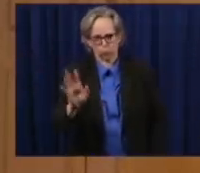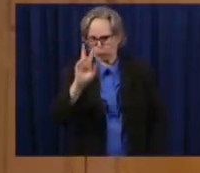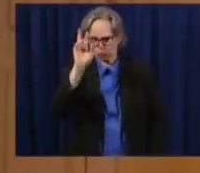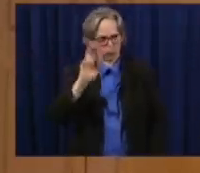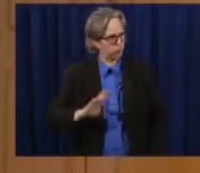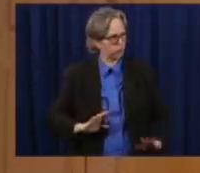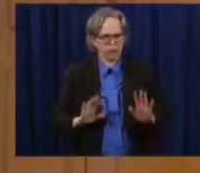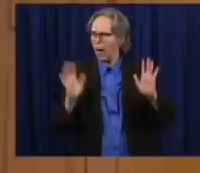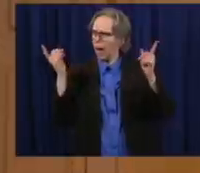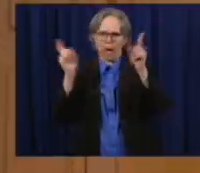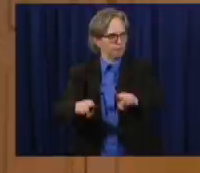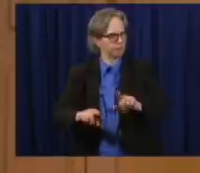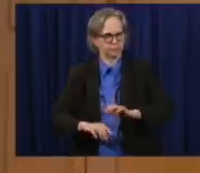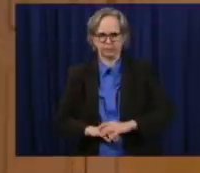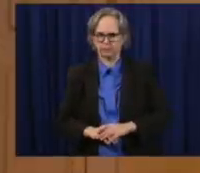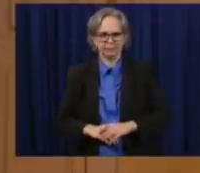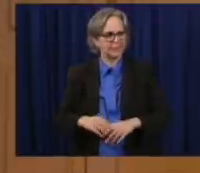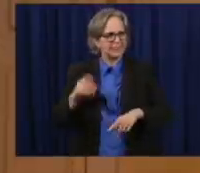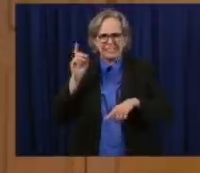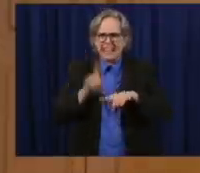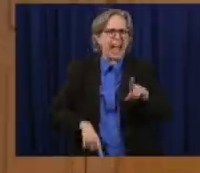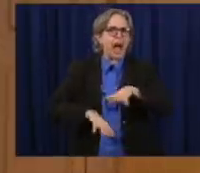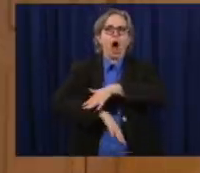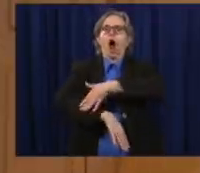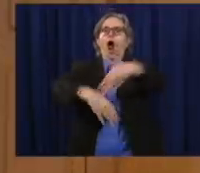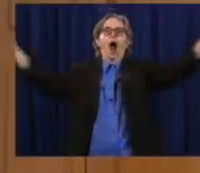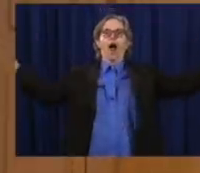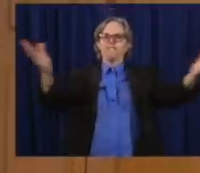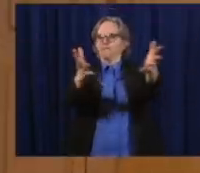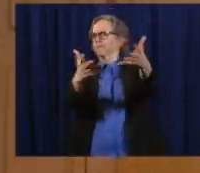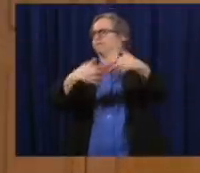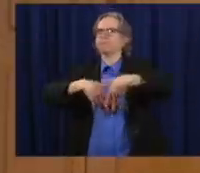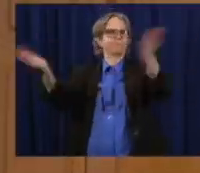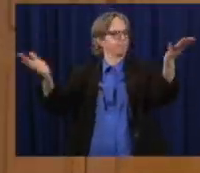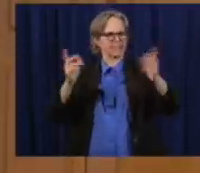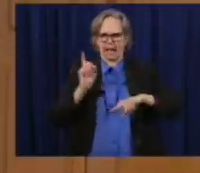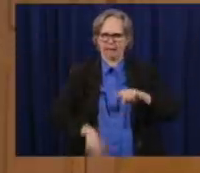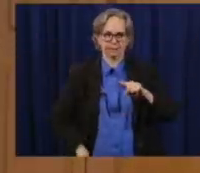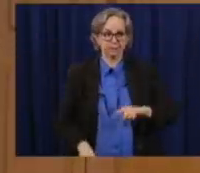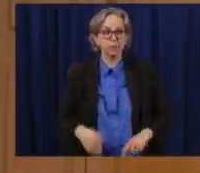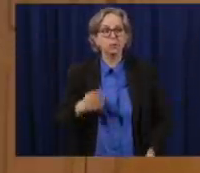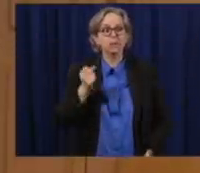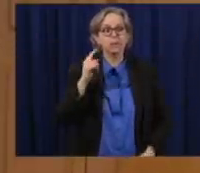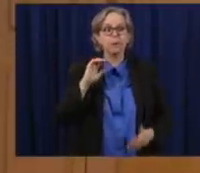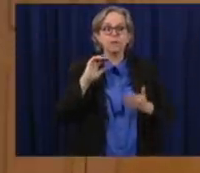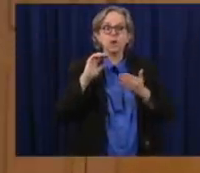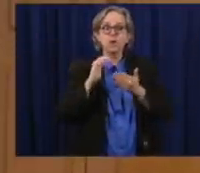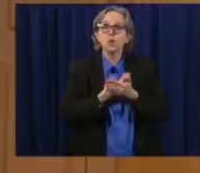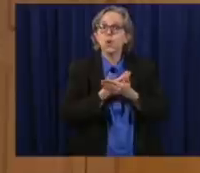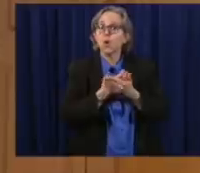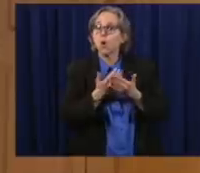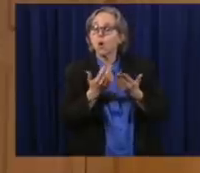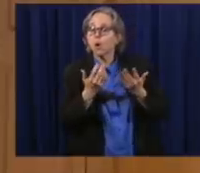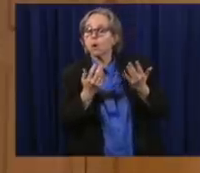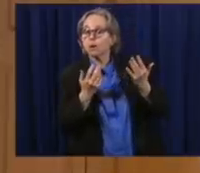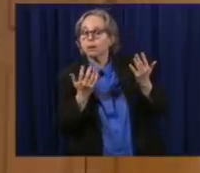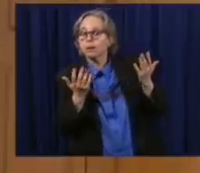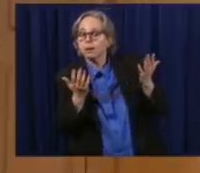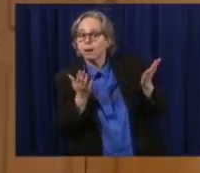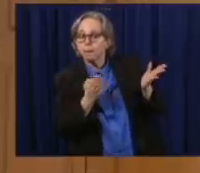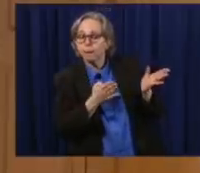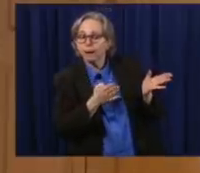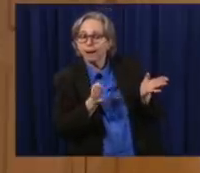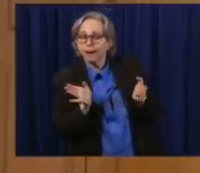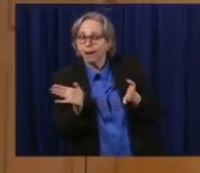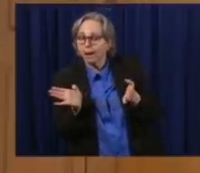That's not the reality we all face. But we're building that new possibility of moving forward, and we'll do that,